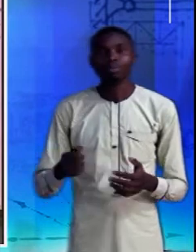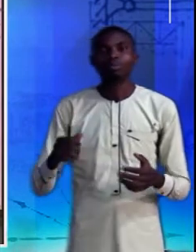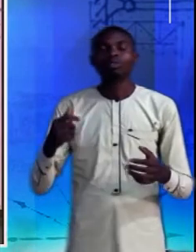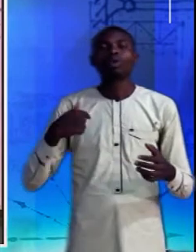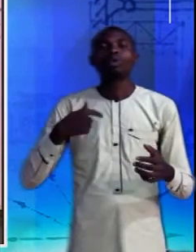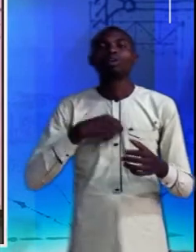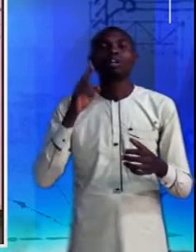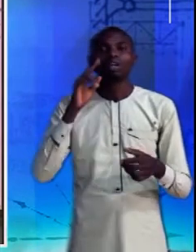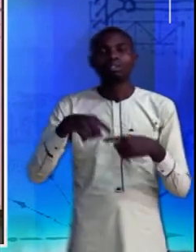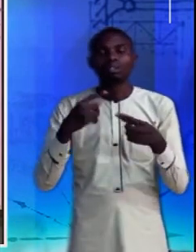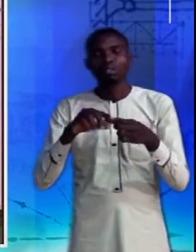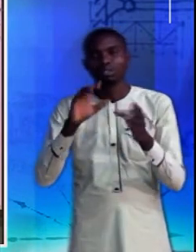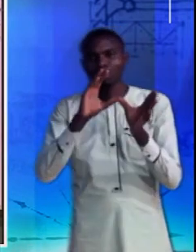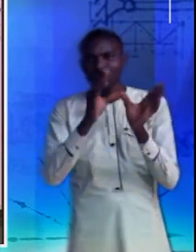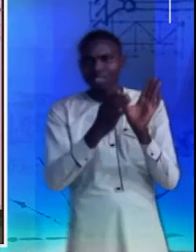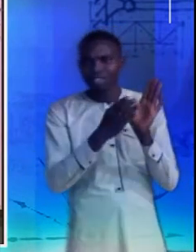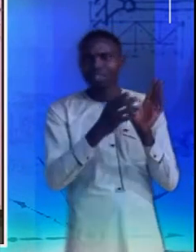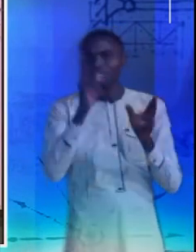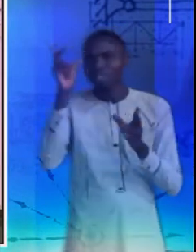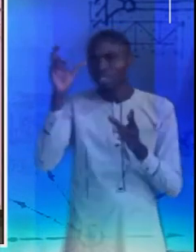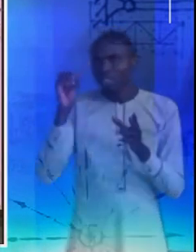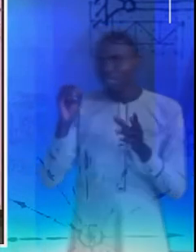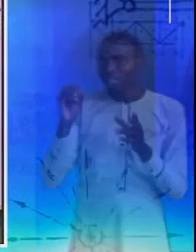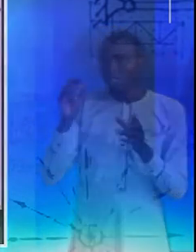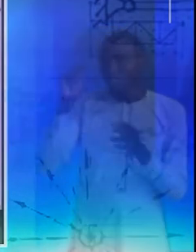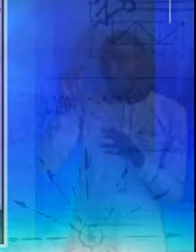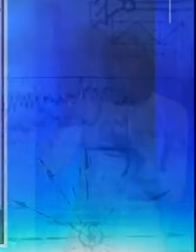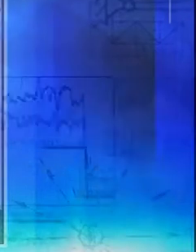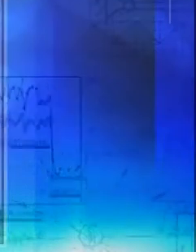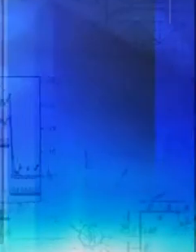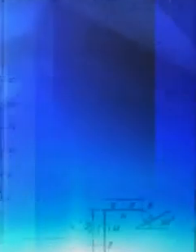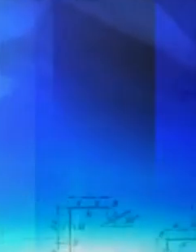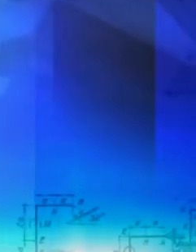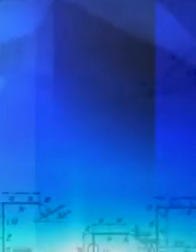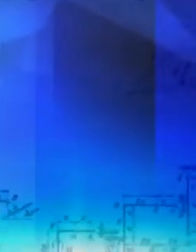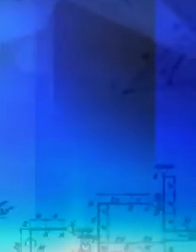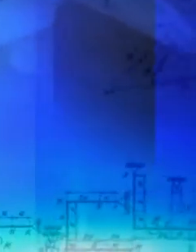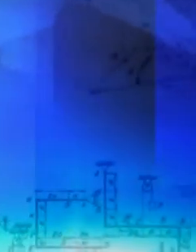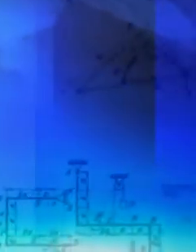as a protection against this COVID-19.